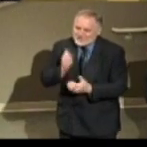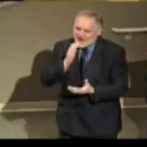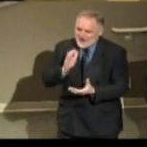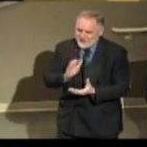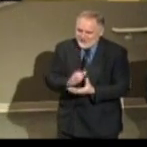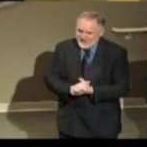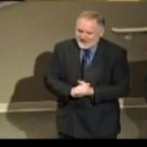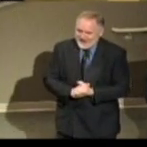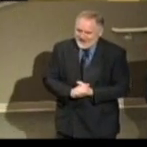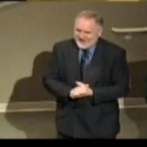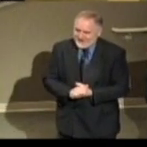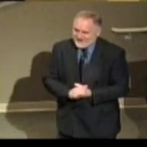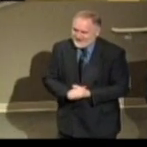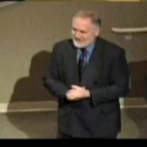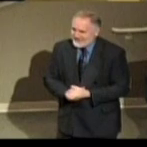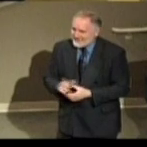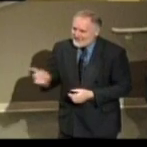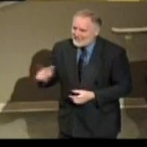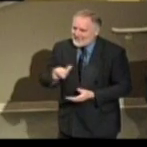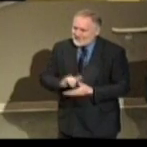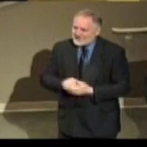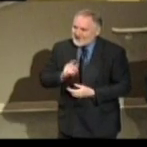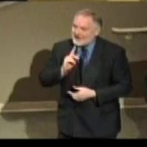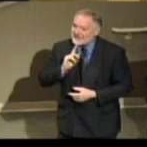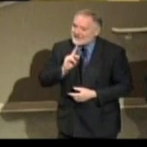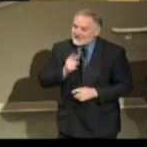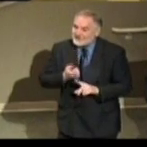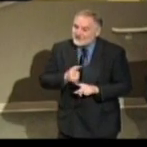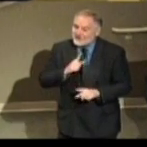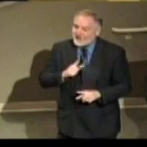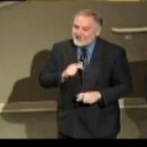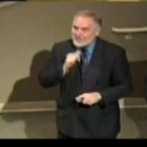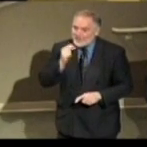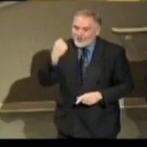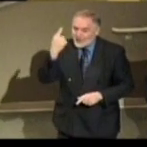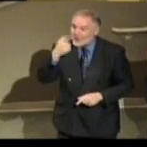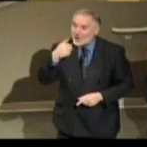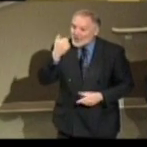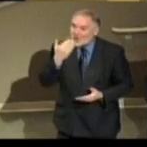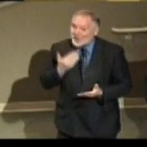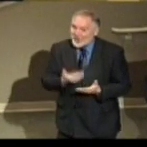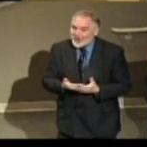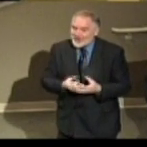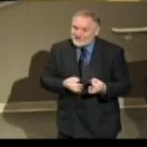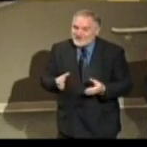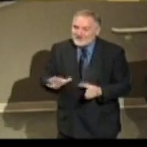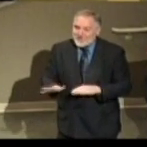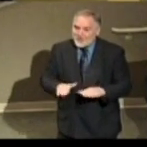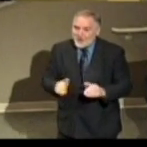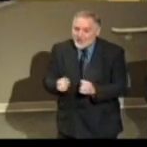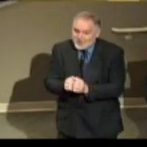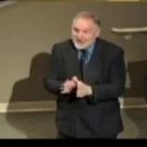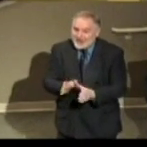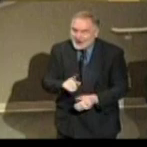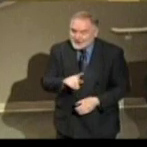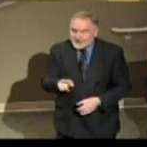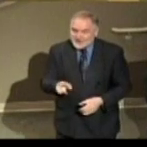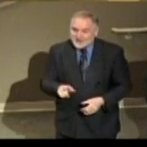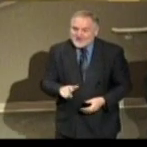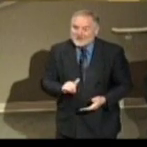Where did that come from? It won't look good. Well, I'll tell you what that